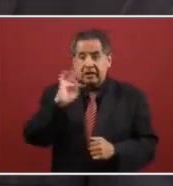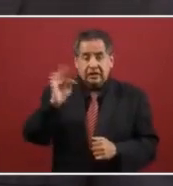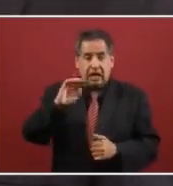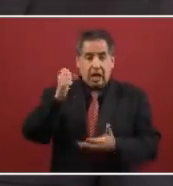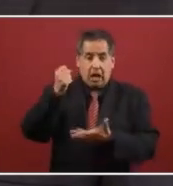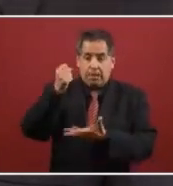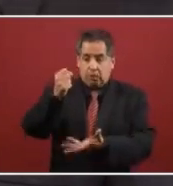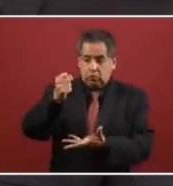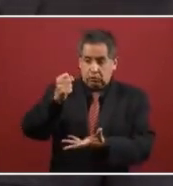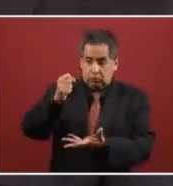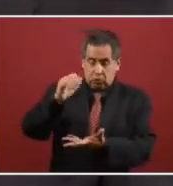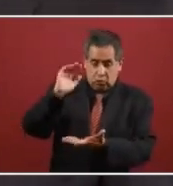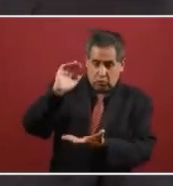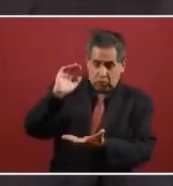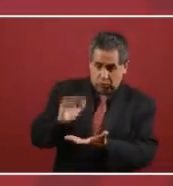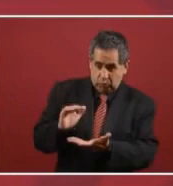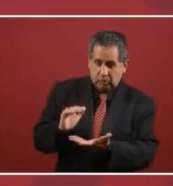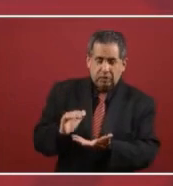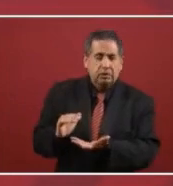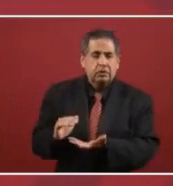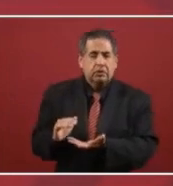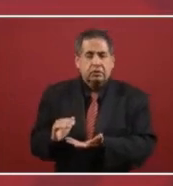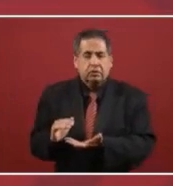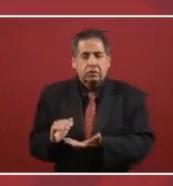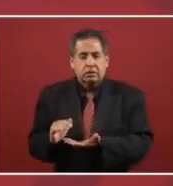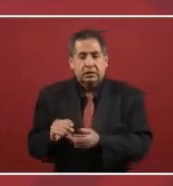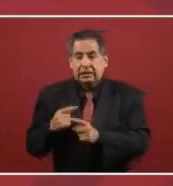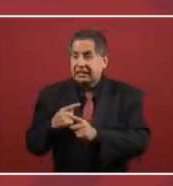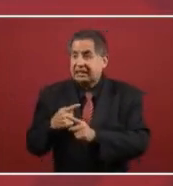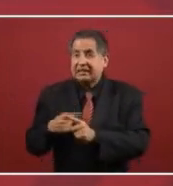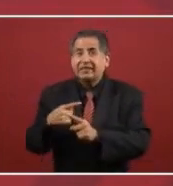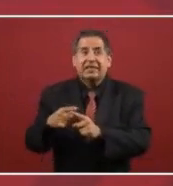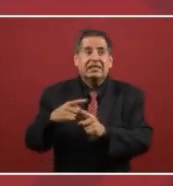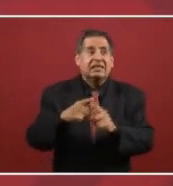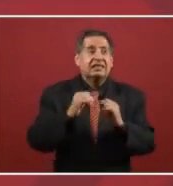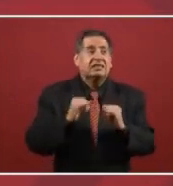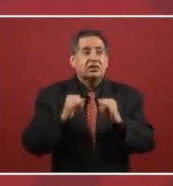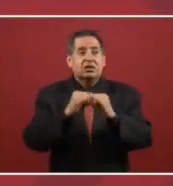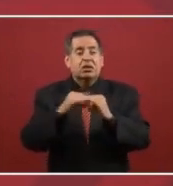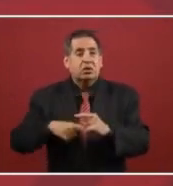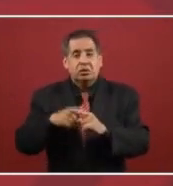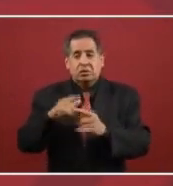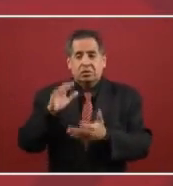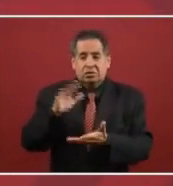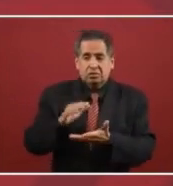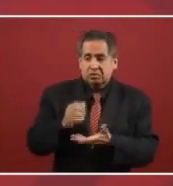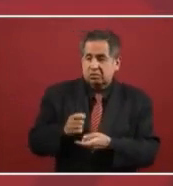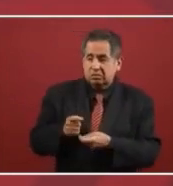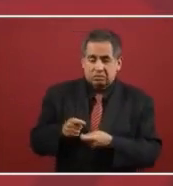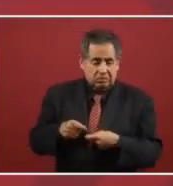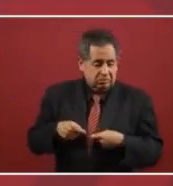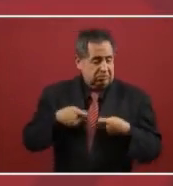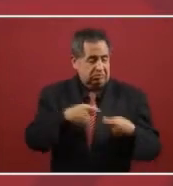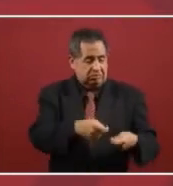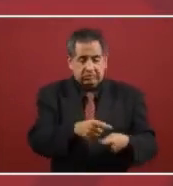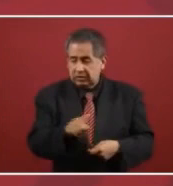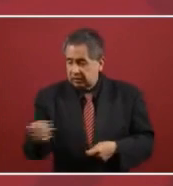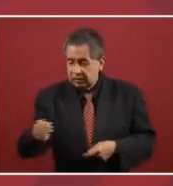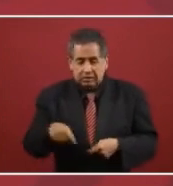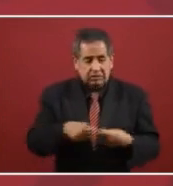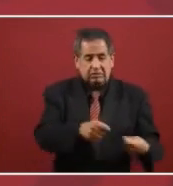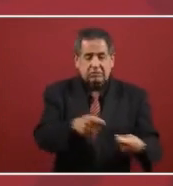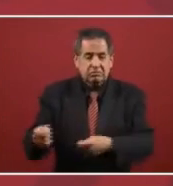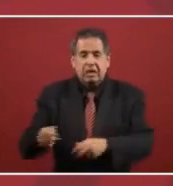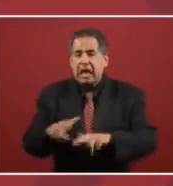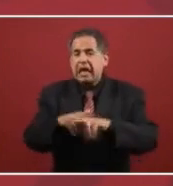Because if we take the budget through all the government agencies, you won't